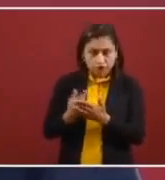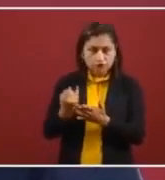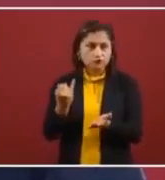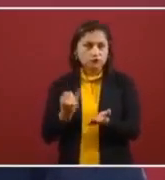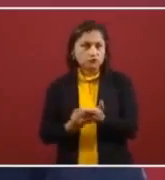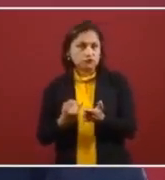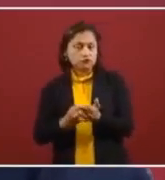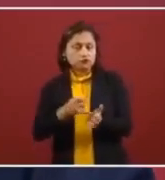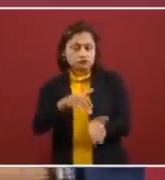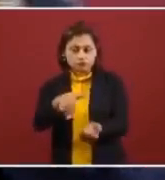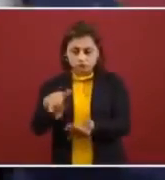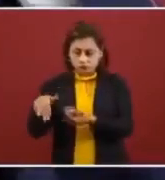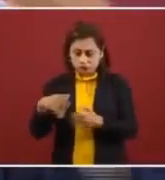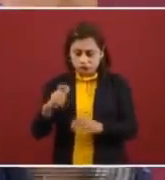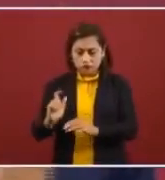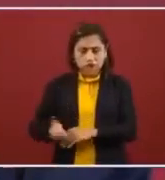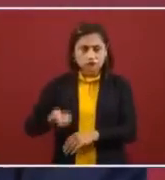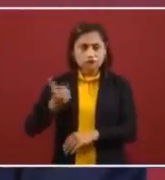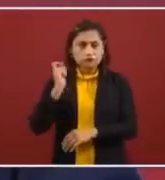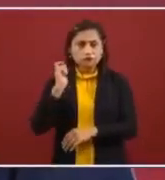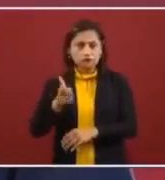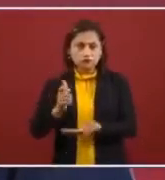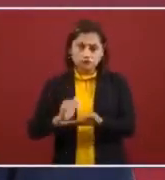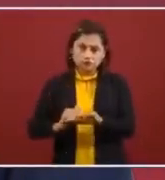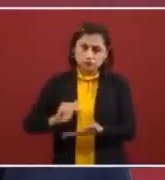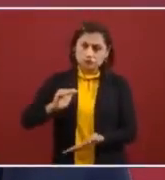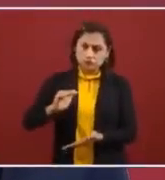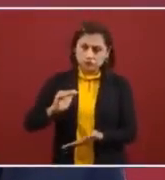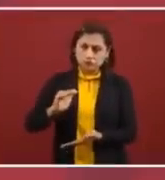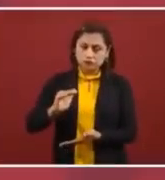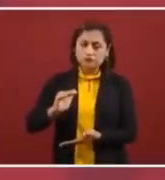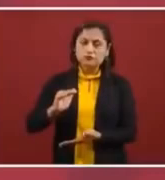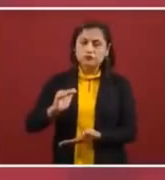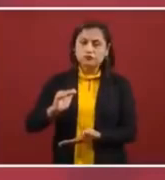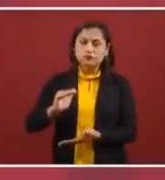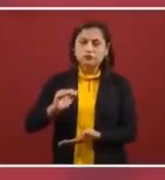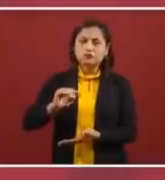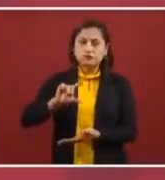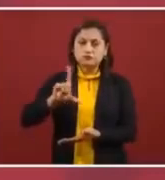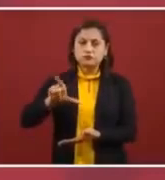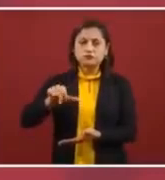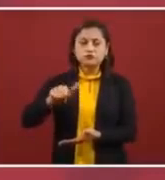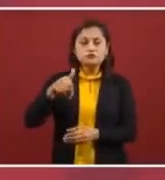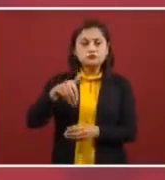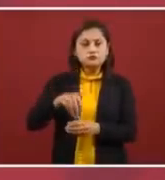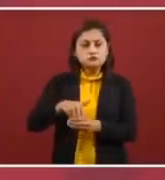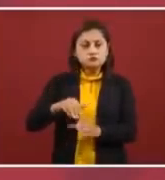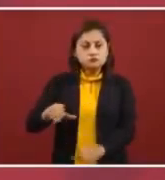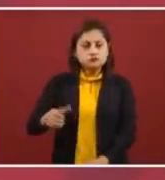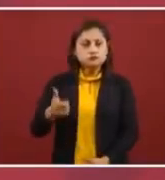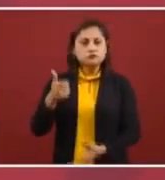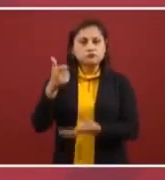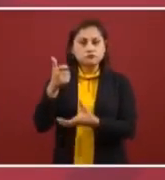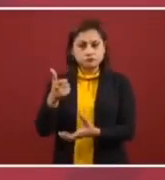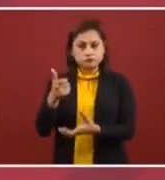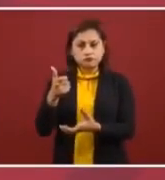artificially the income in order to have this purse. And then they would divide it